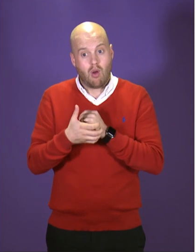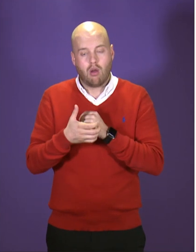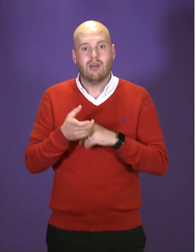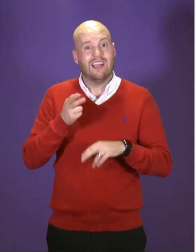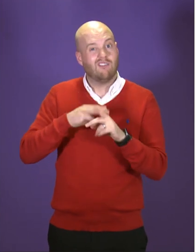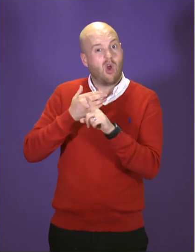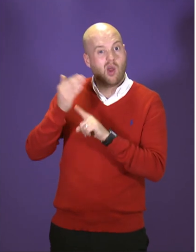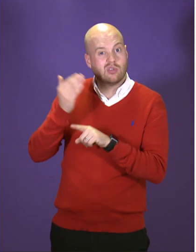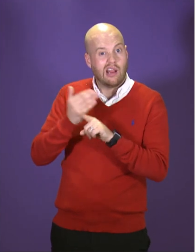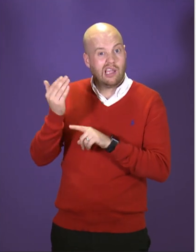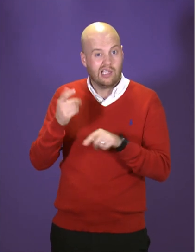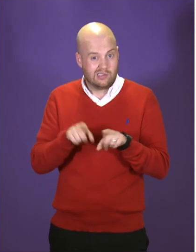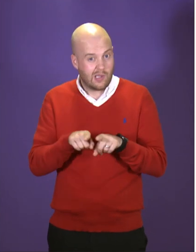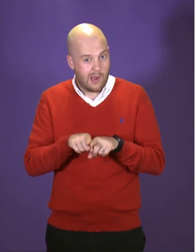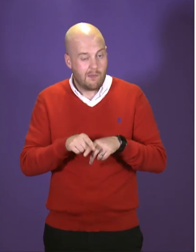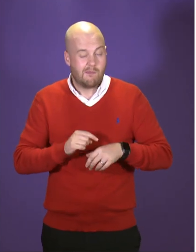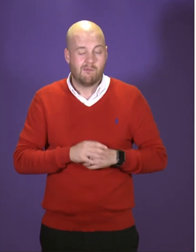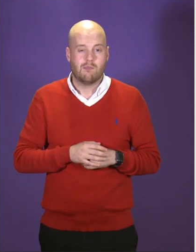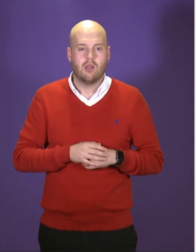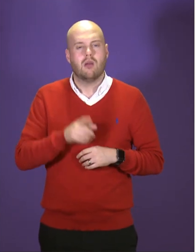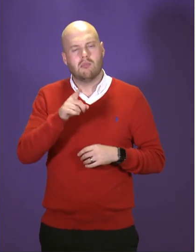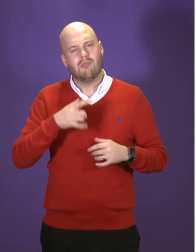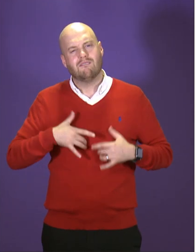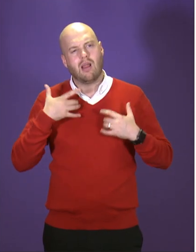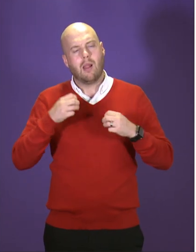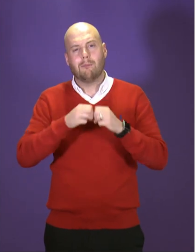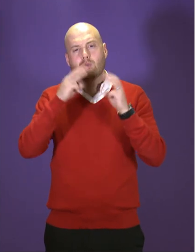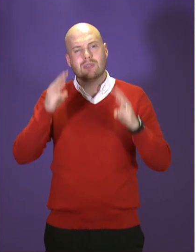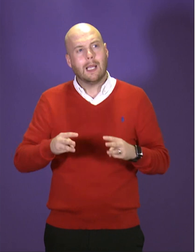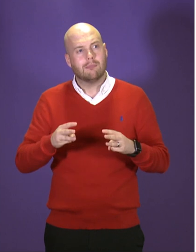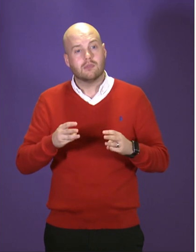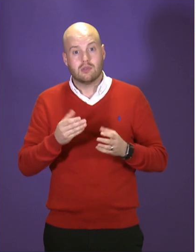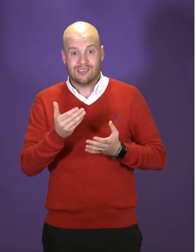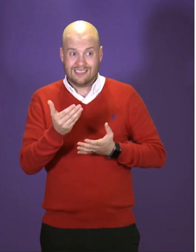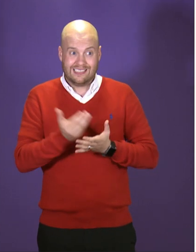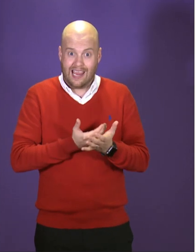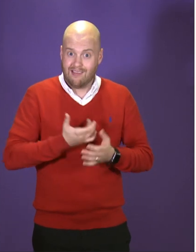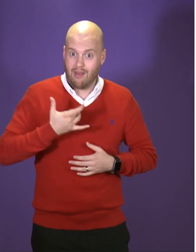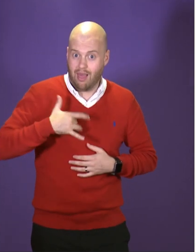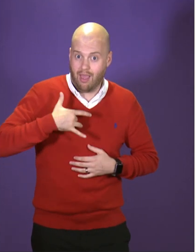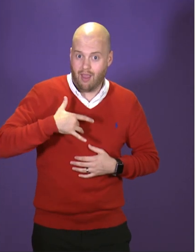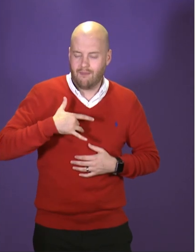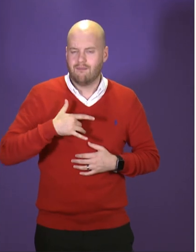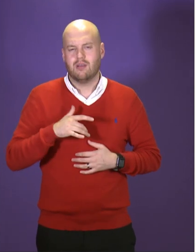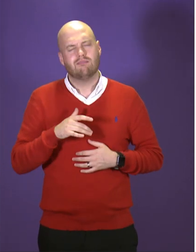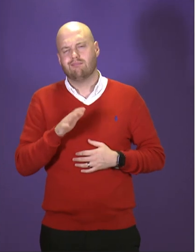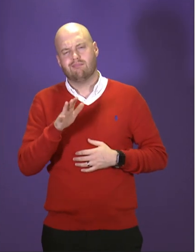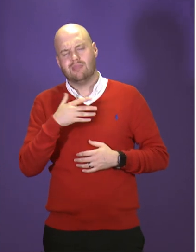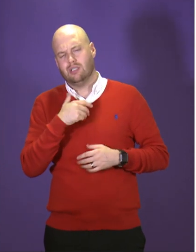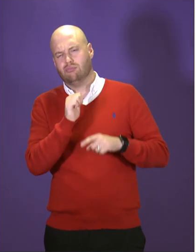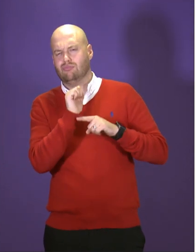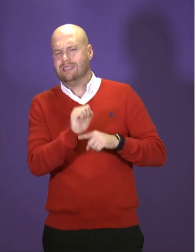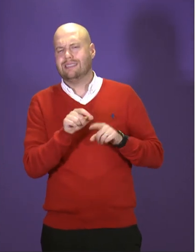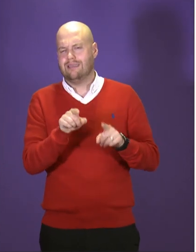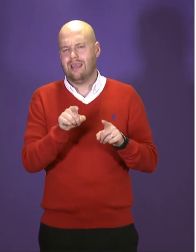elderly. I don't think that museums or cultural institutions save lives, and I think we should resist that kind of missionary